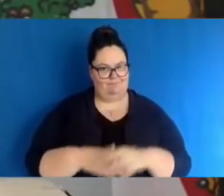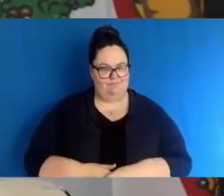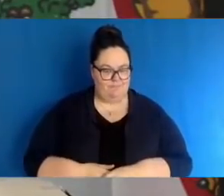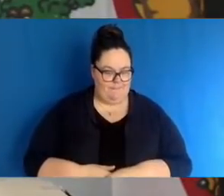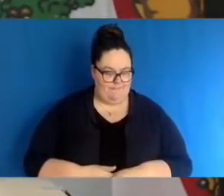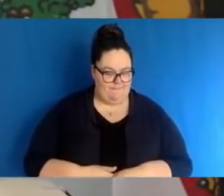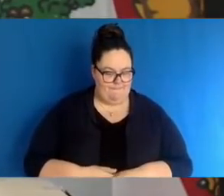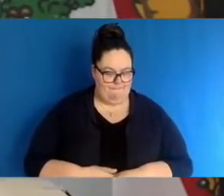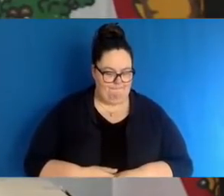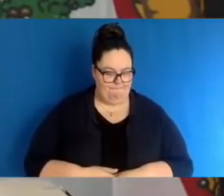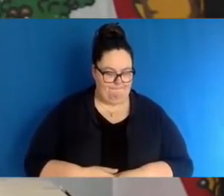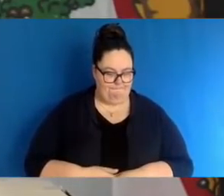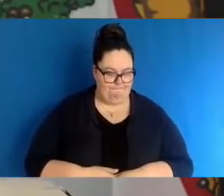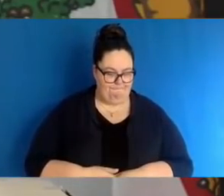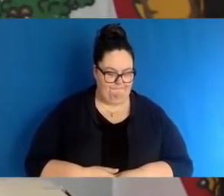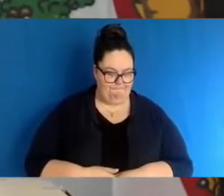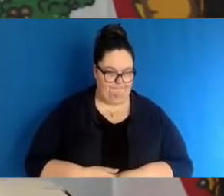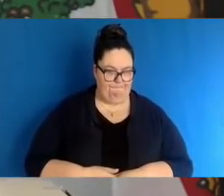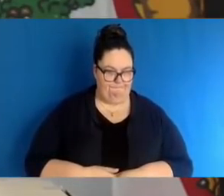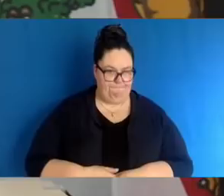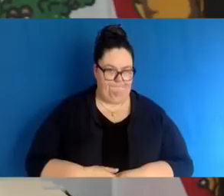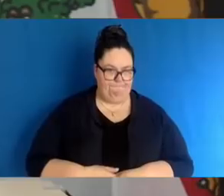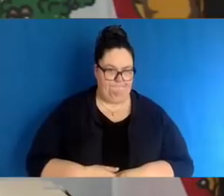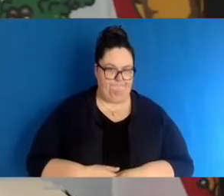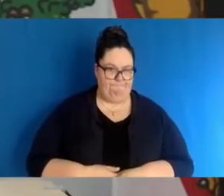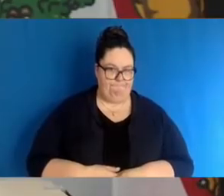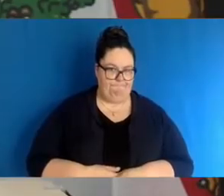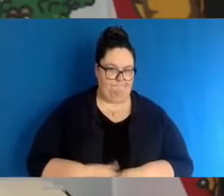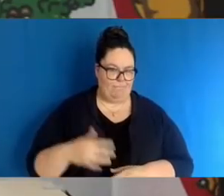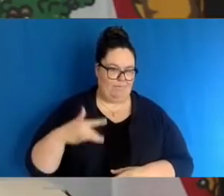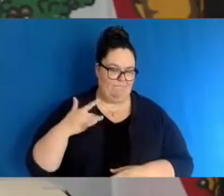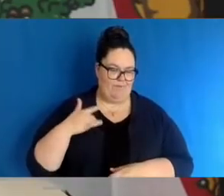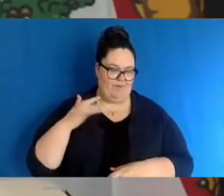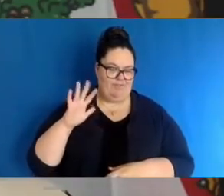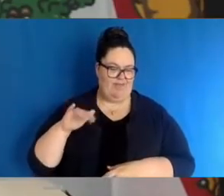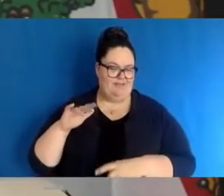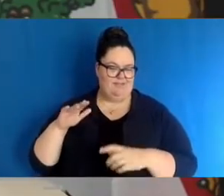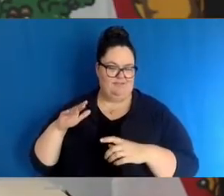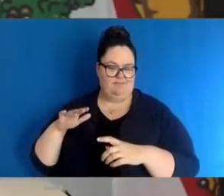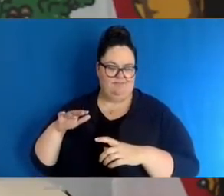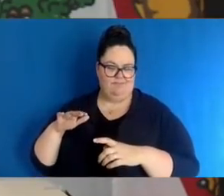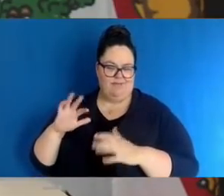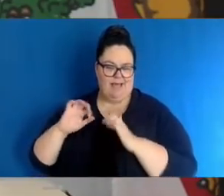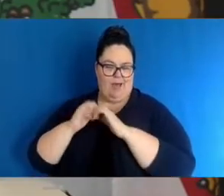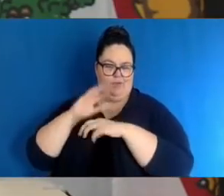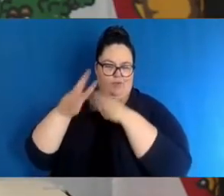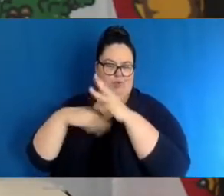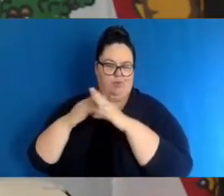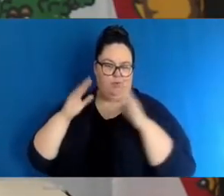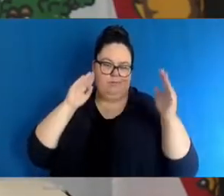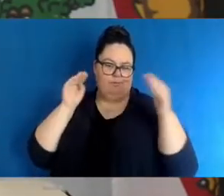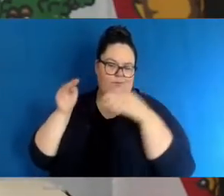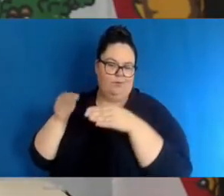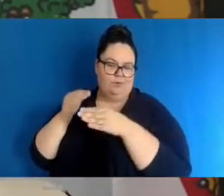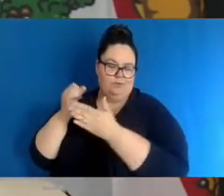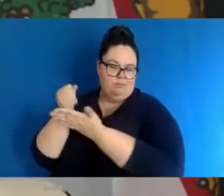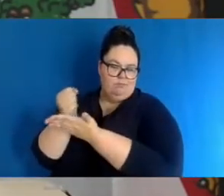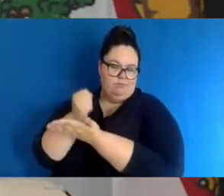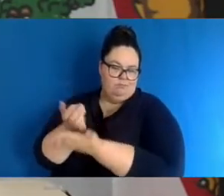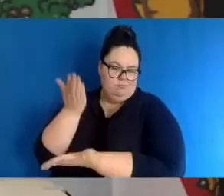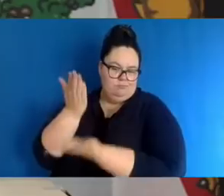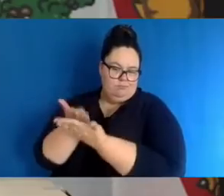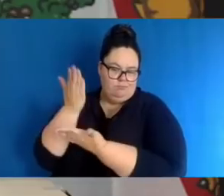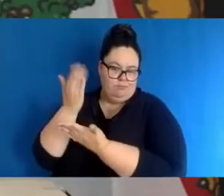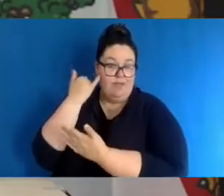that this is where the world is kind of going. And if you needed a reason to